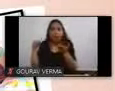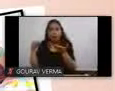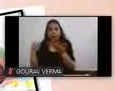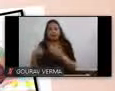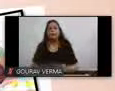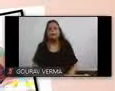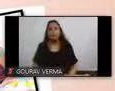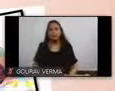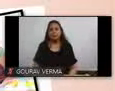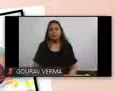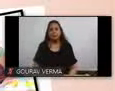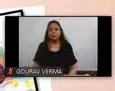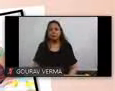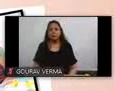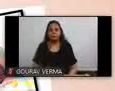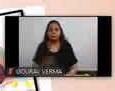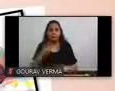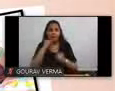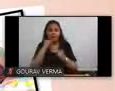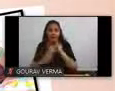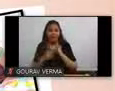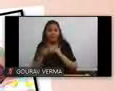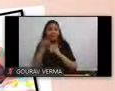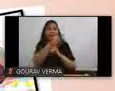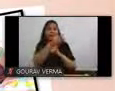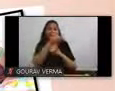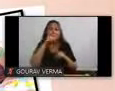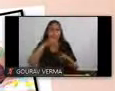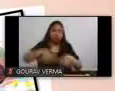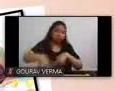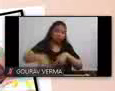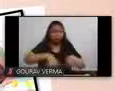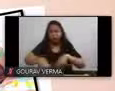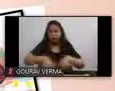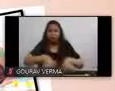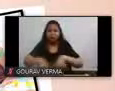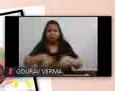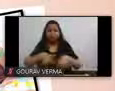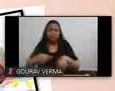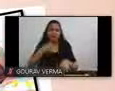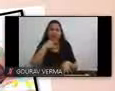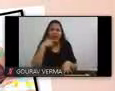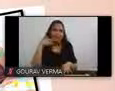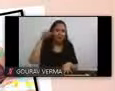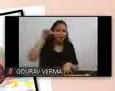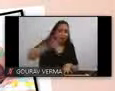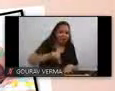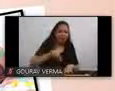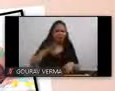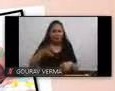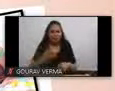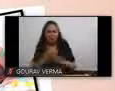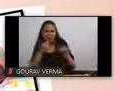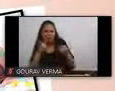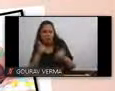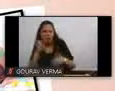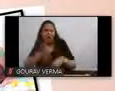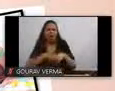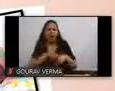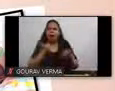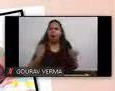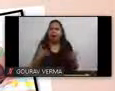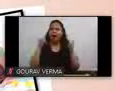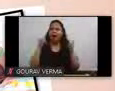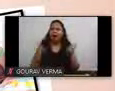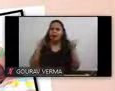happy, jolly time playing in the water with a mug, with certain toys and some